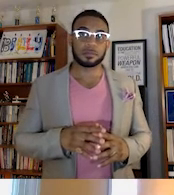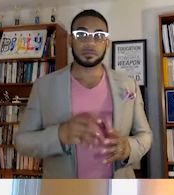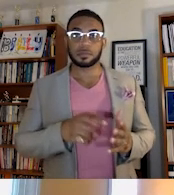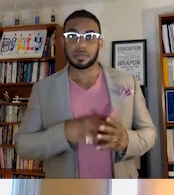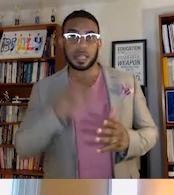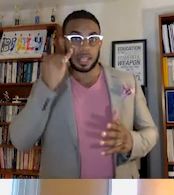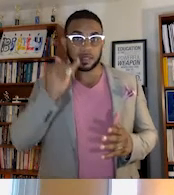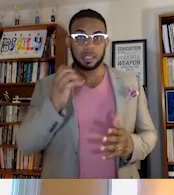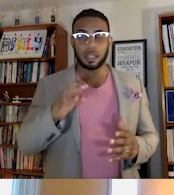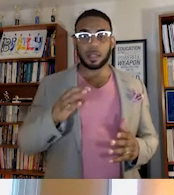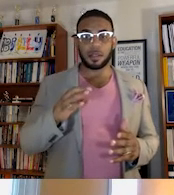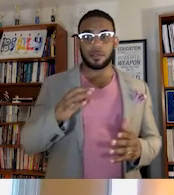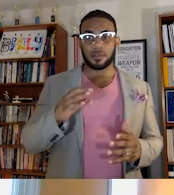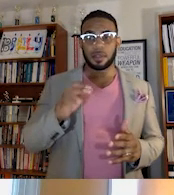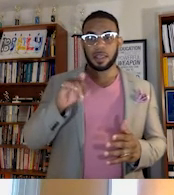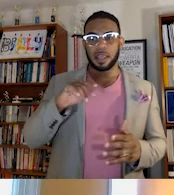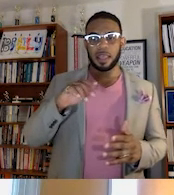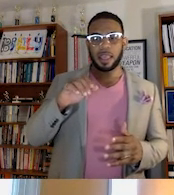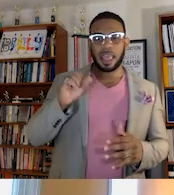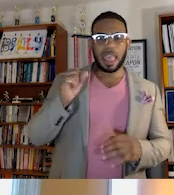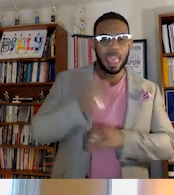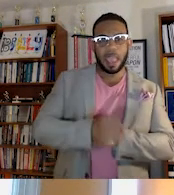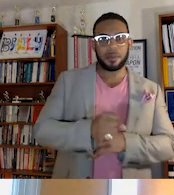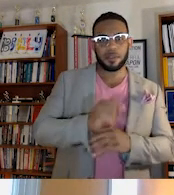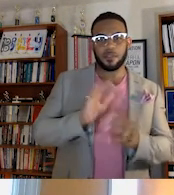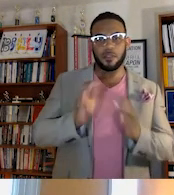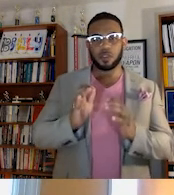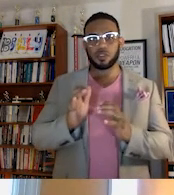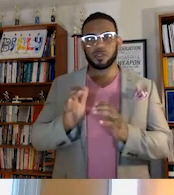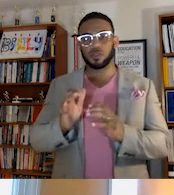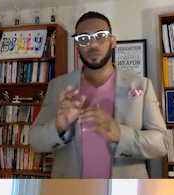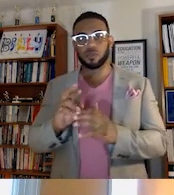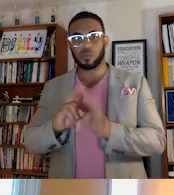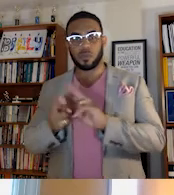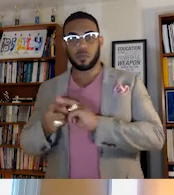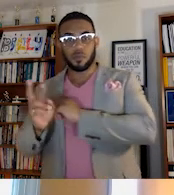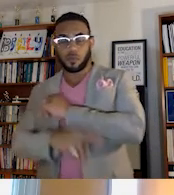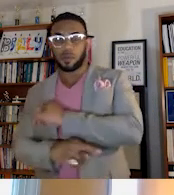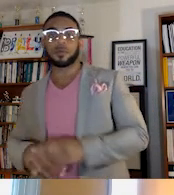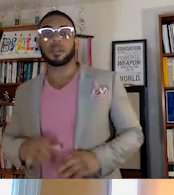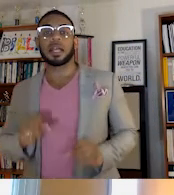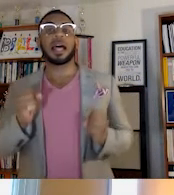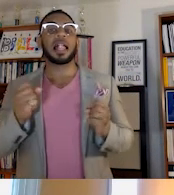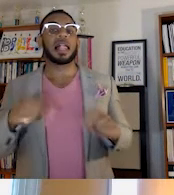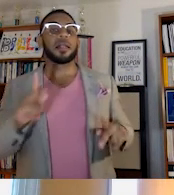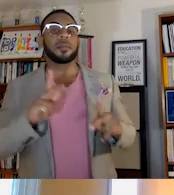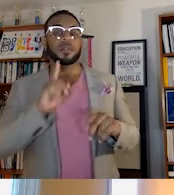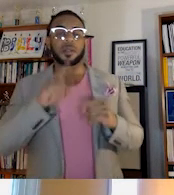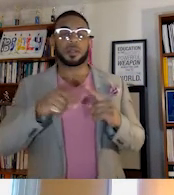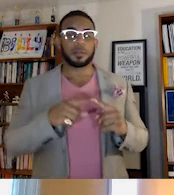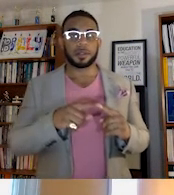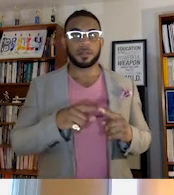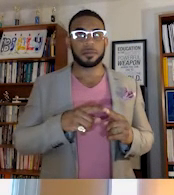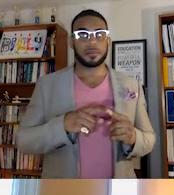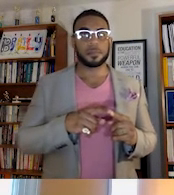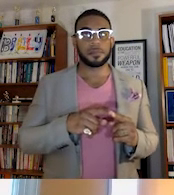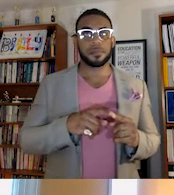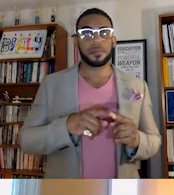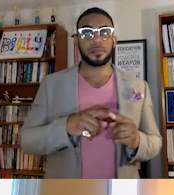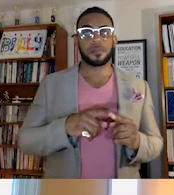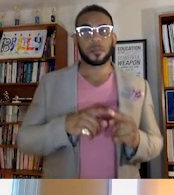this idea of abolition versus reform, right? So a lot of folks are talking about